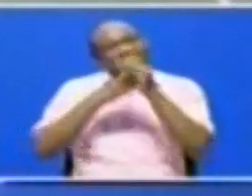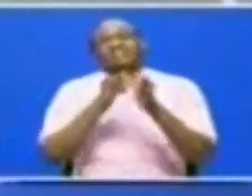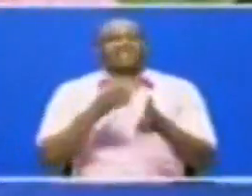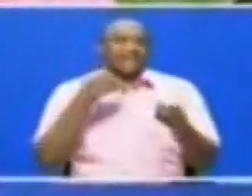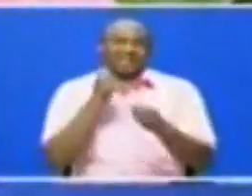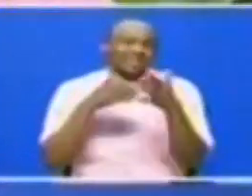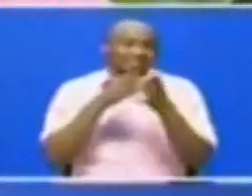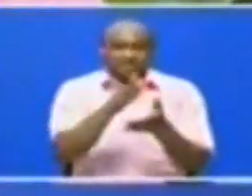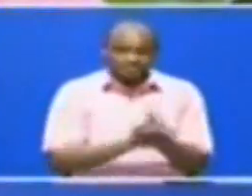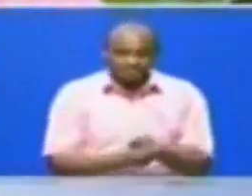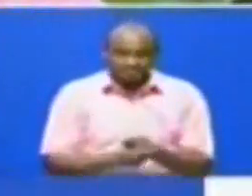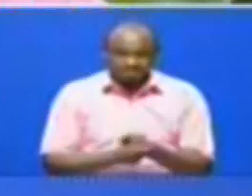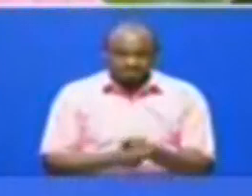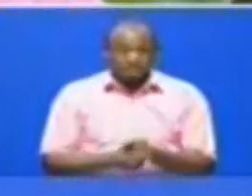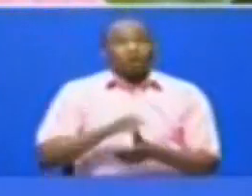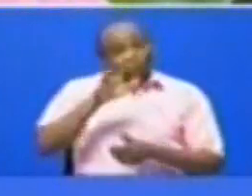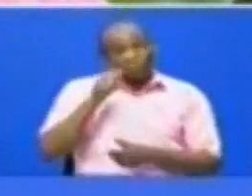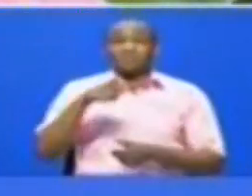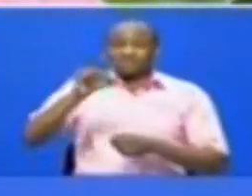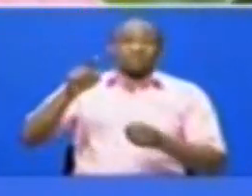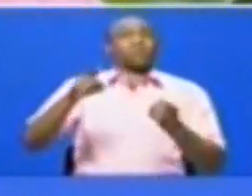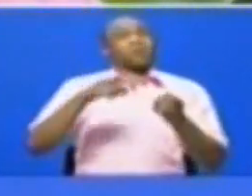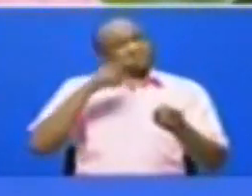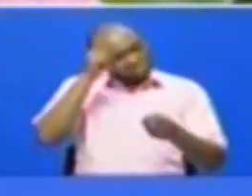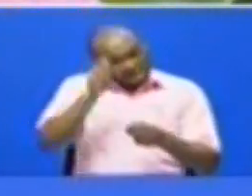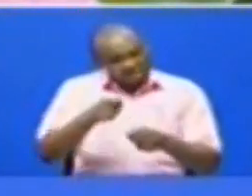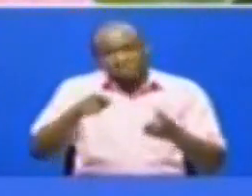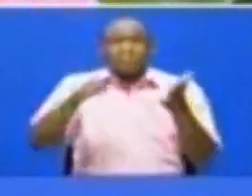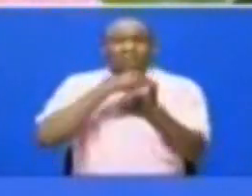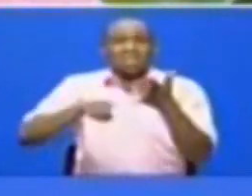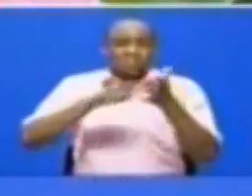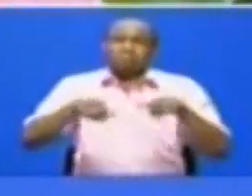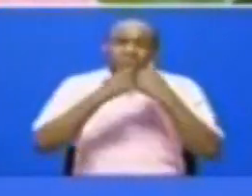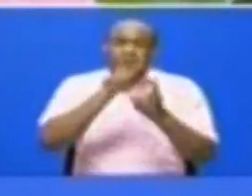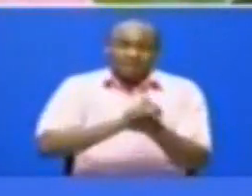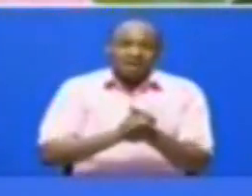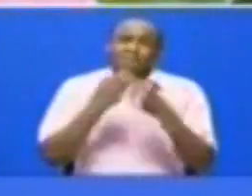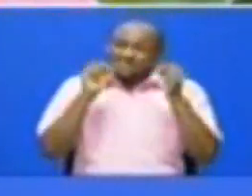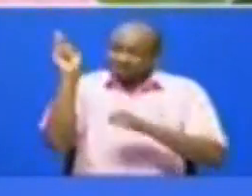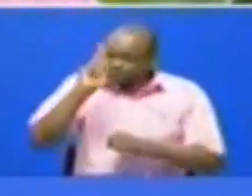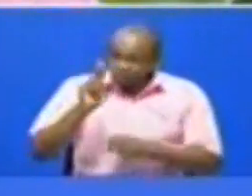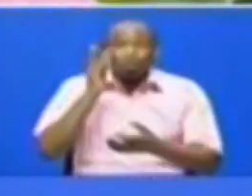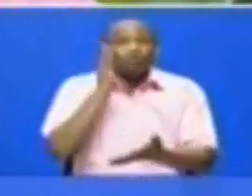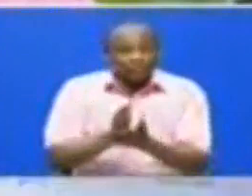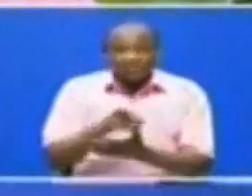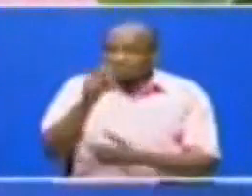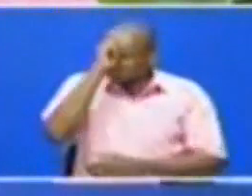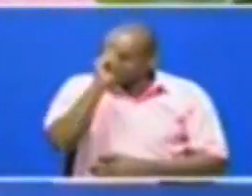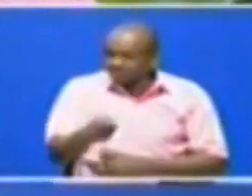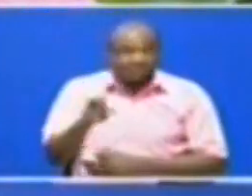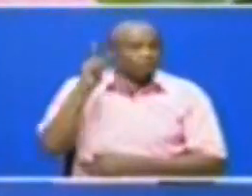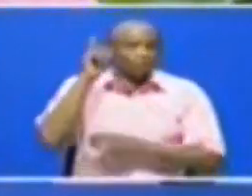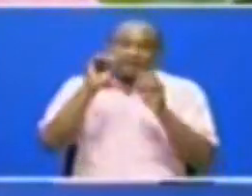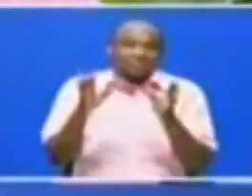utterances. Through his tirades and insults against the judges, President Uhuru confirms that he has no respect for the rule of